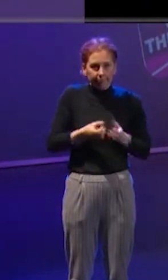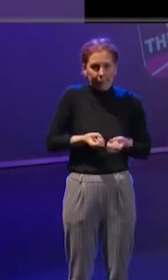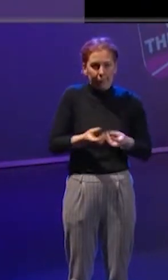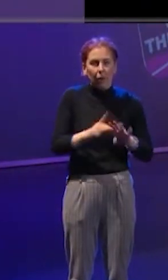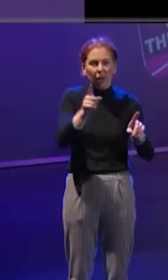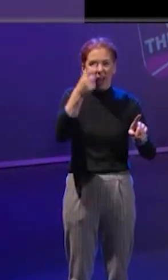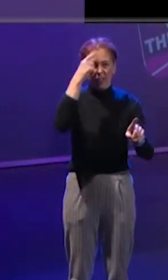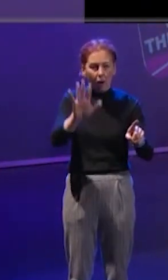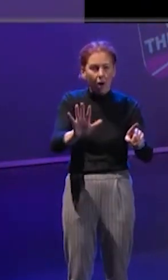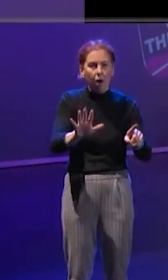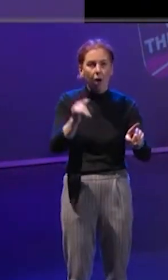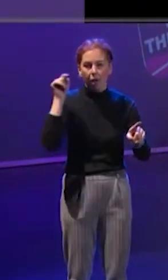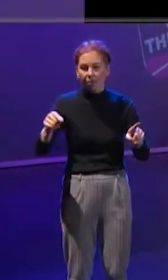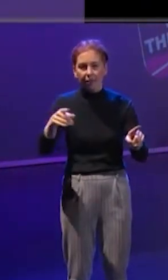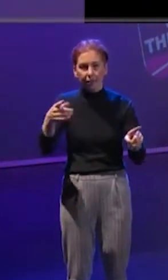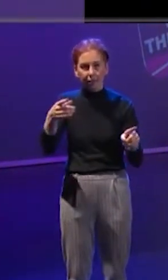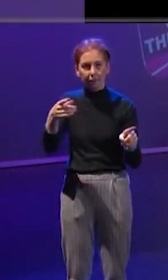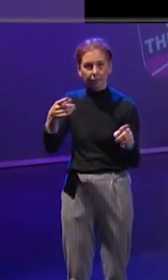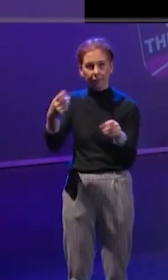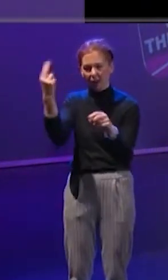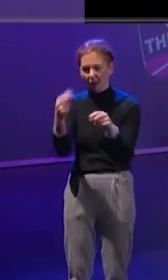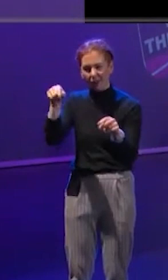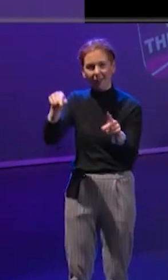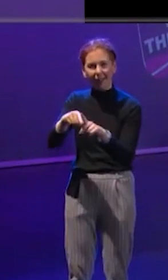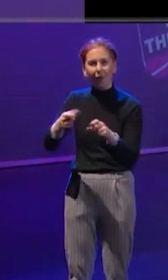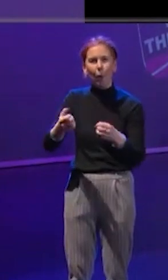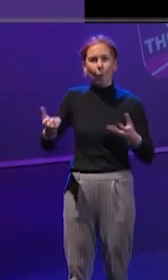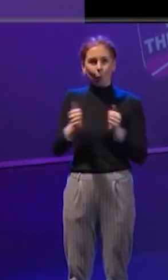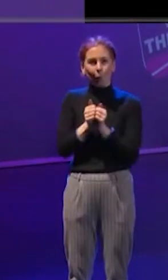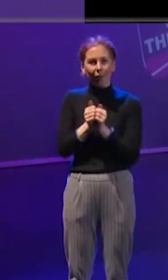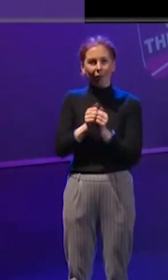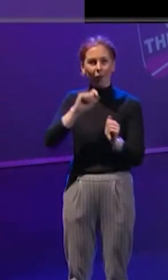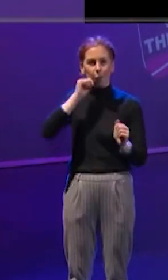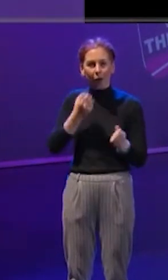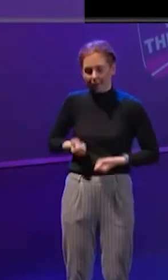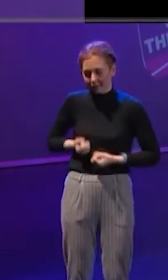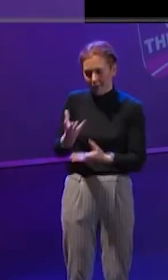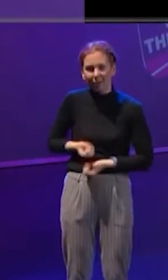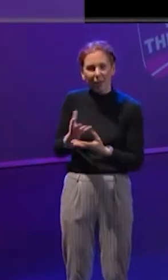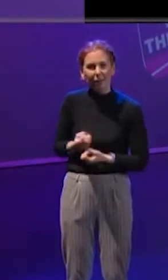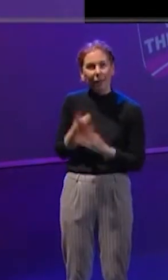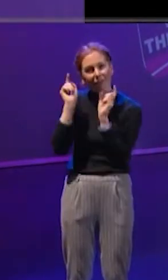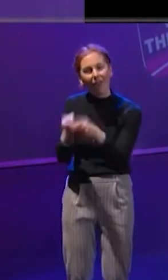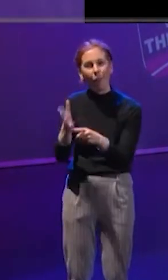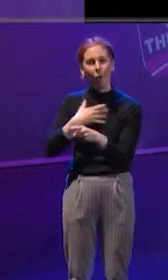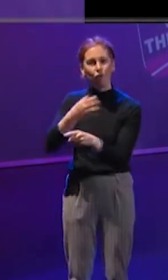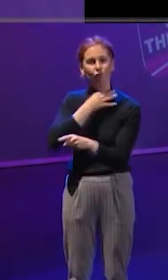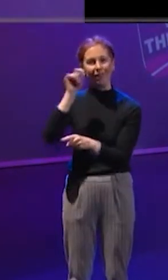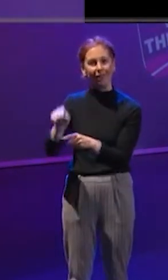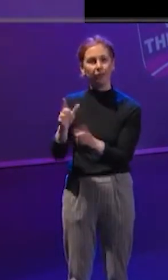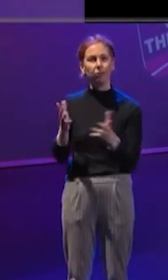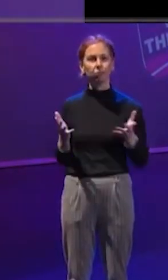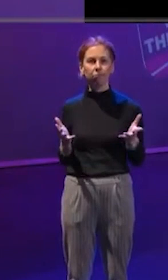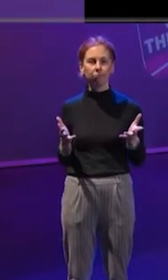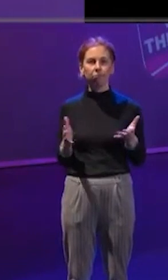and going, this is worth investing in. I believe in this vision and I'm gonna take the risk to go there. And that might mean like